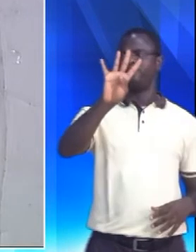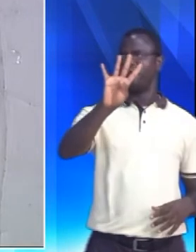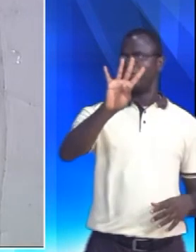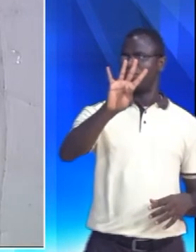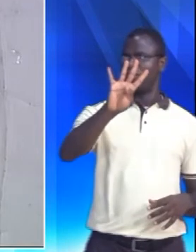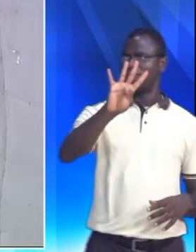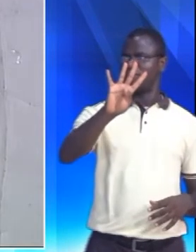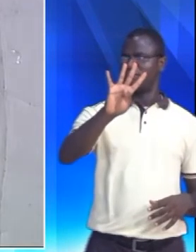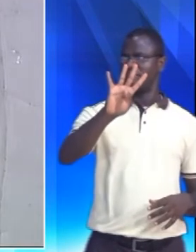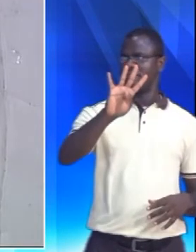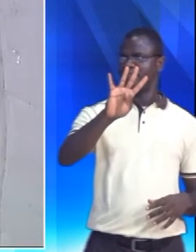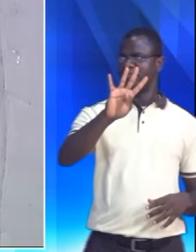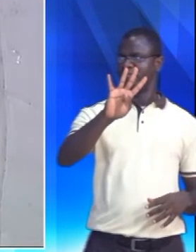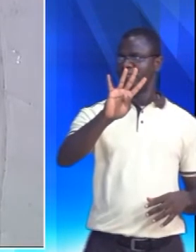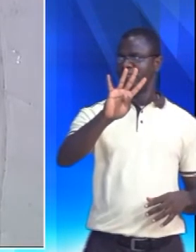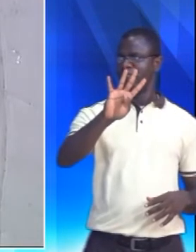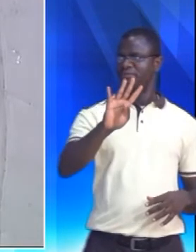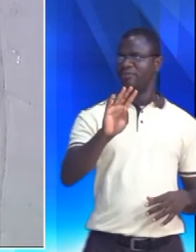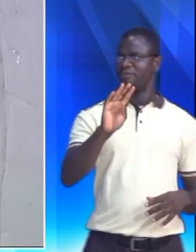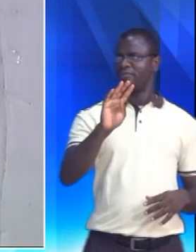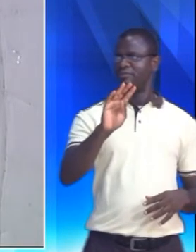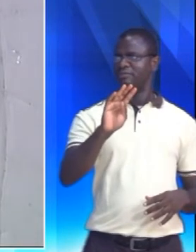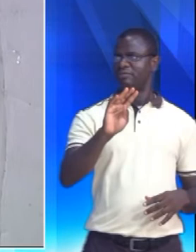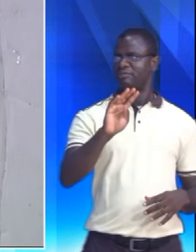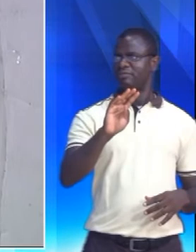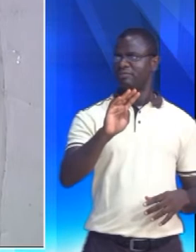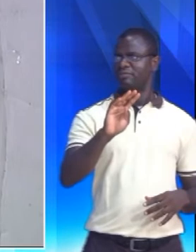4, which says